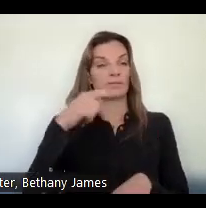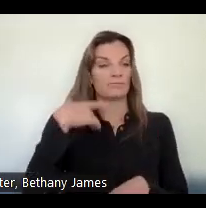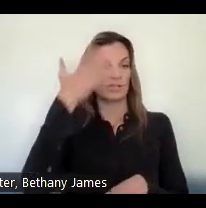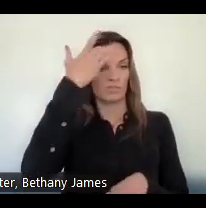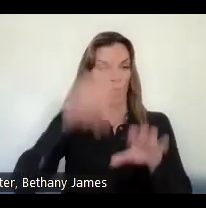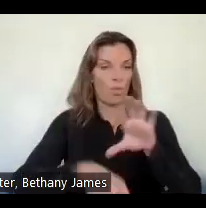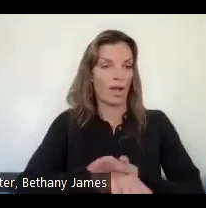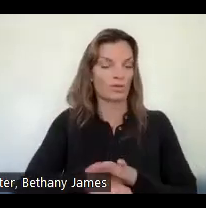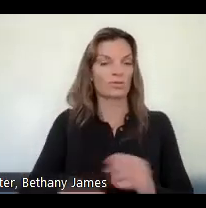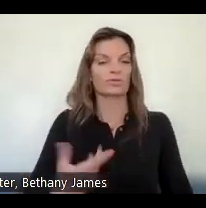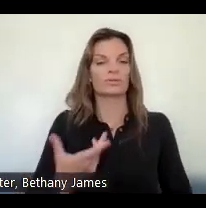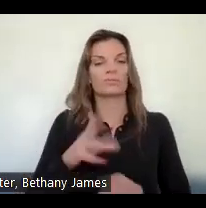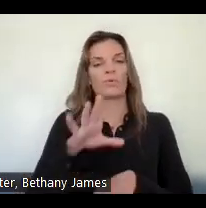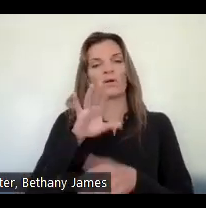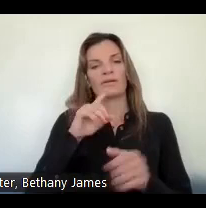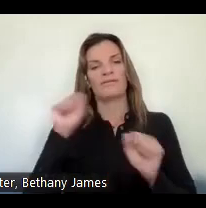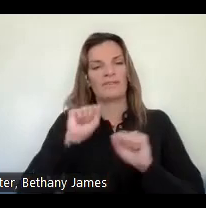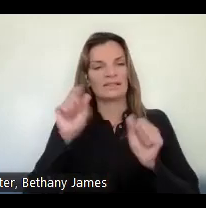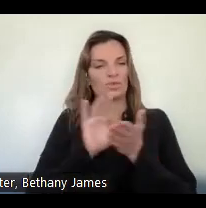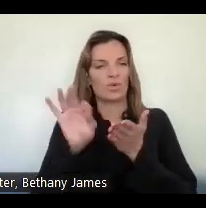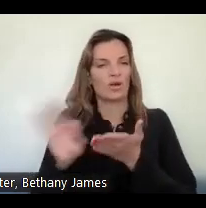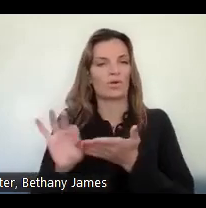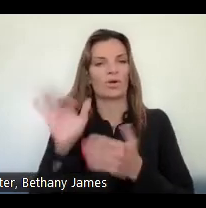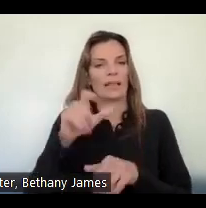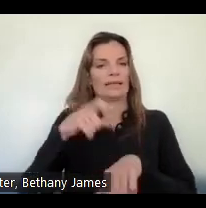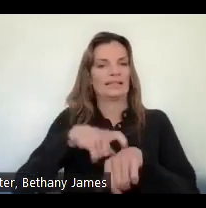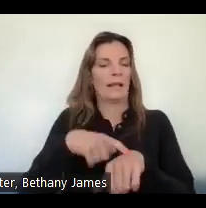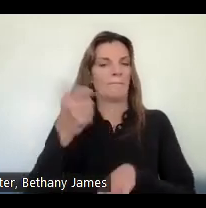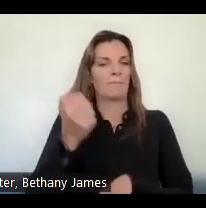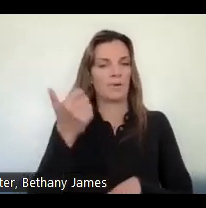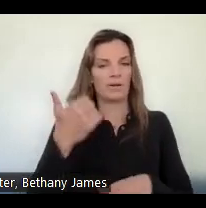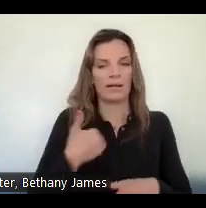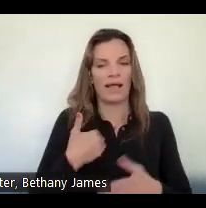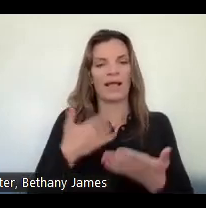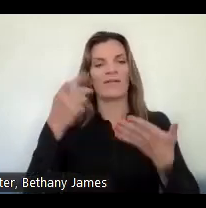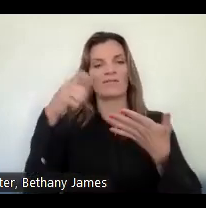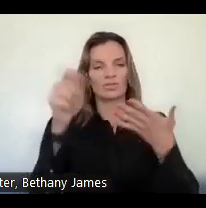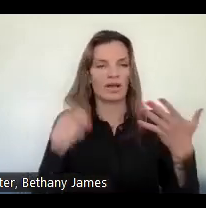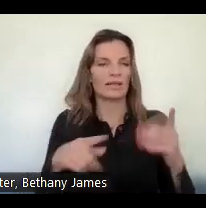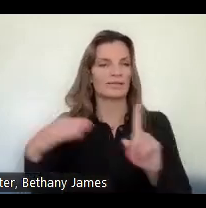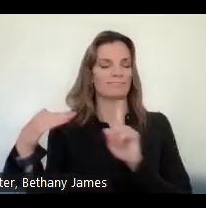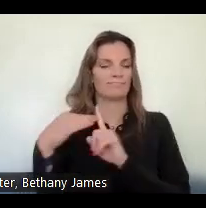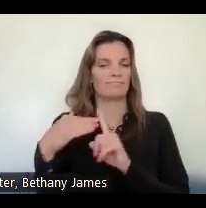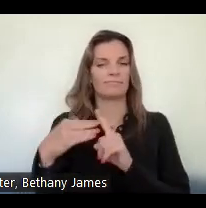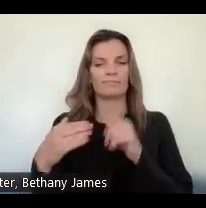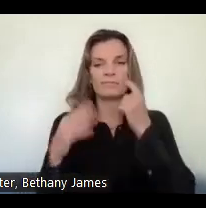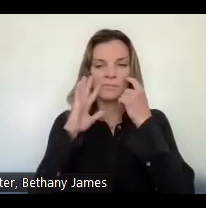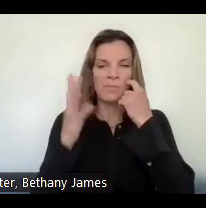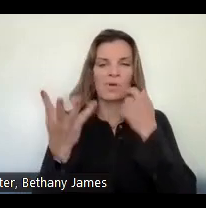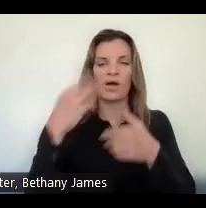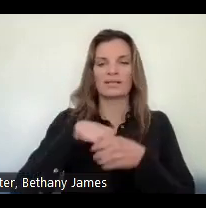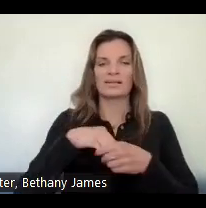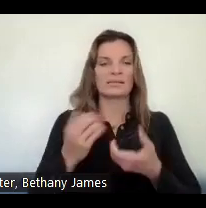tracker for alarms or the timer features. Having, again, those checklists and reminders, as our friends from Autism Alliance kind